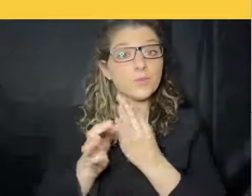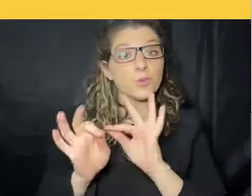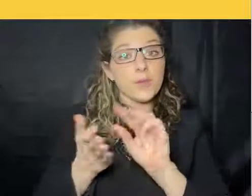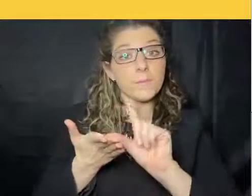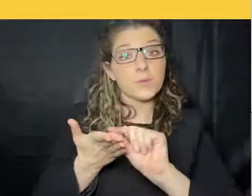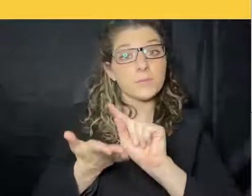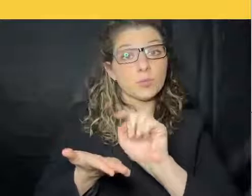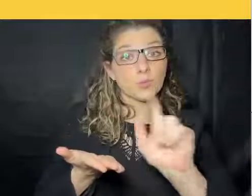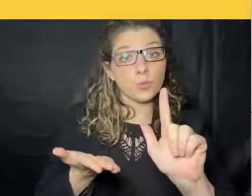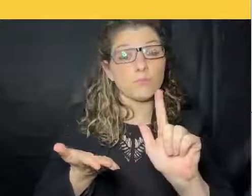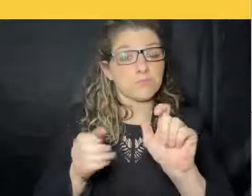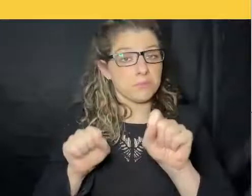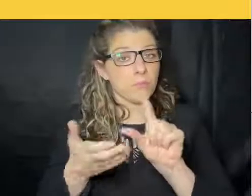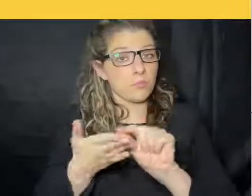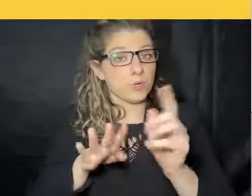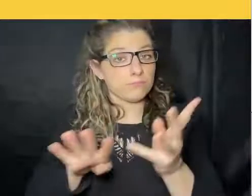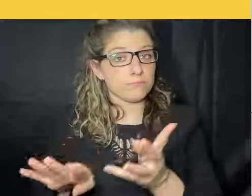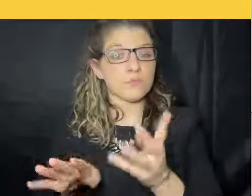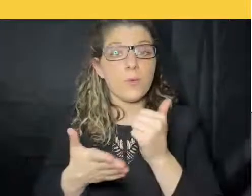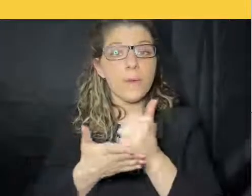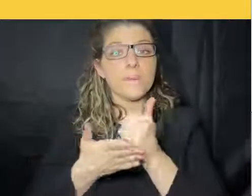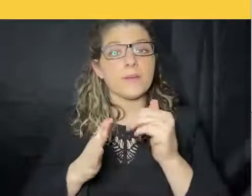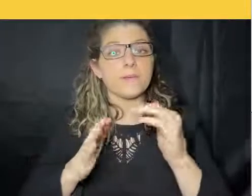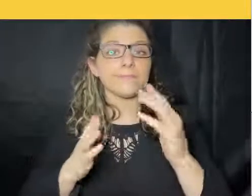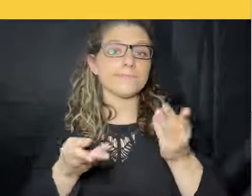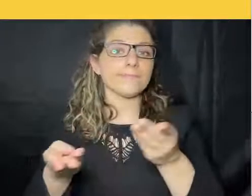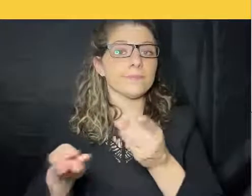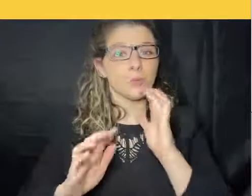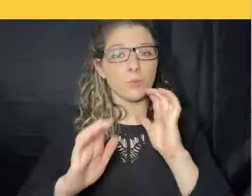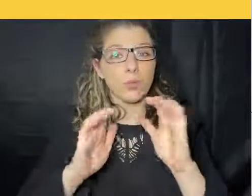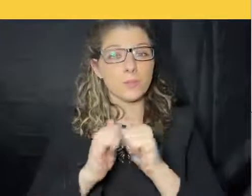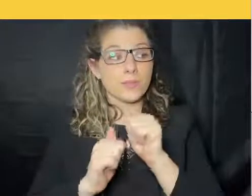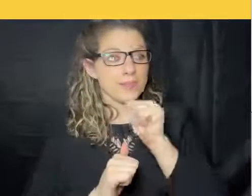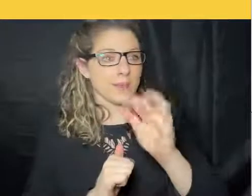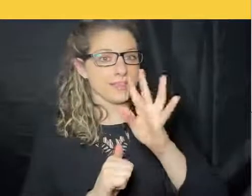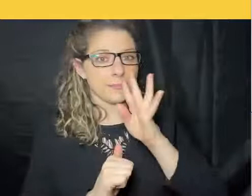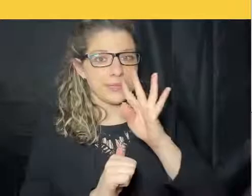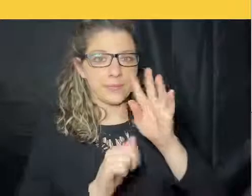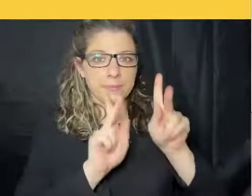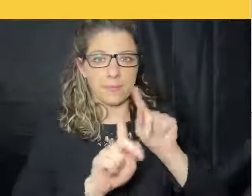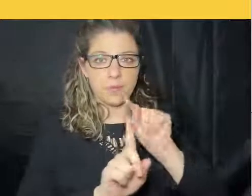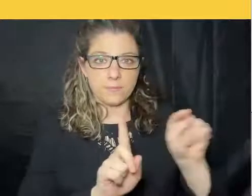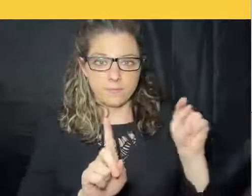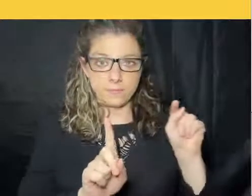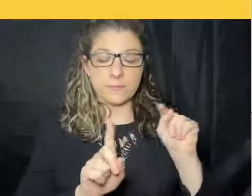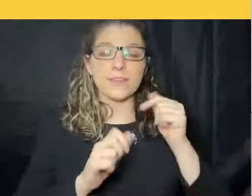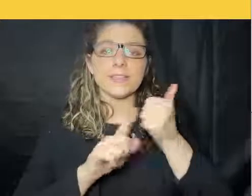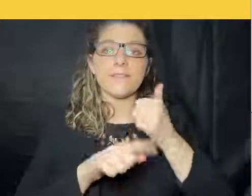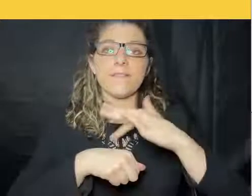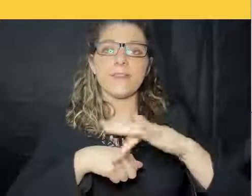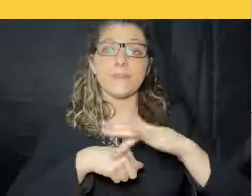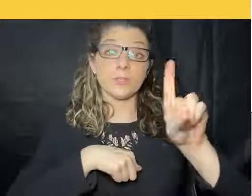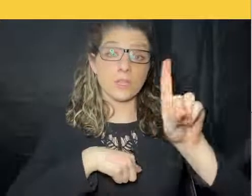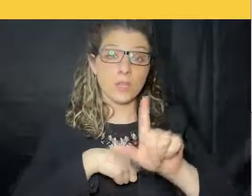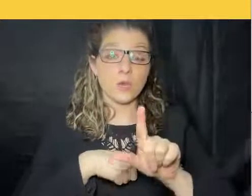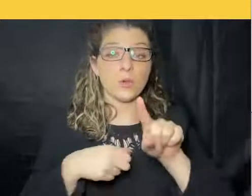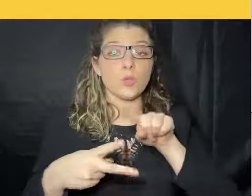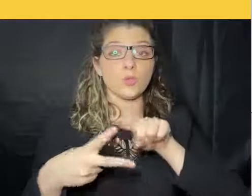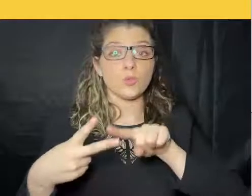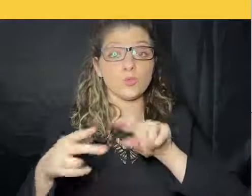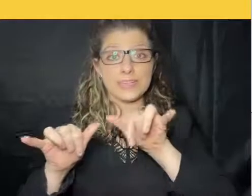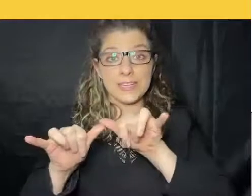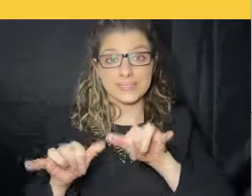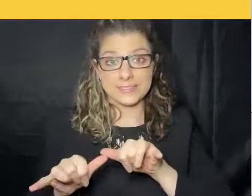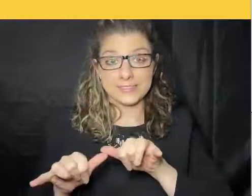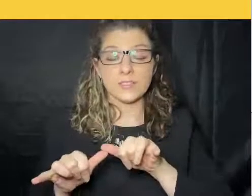This is a free printable tool designed to help facilitate communication with non-speaking individuals. It is available to download in